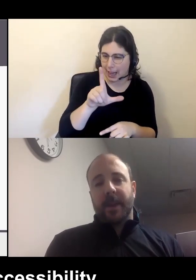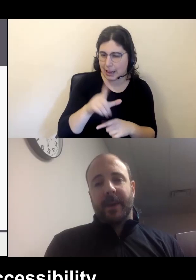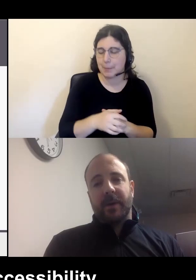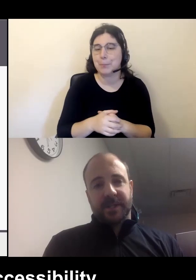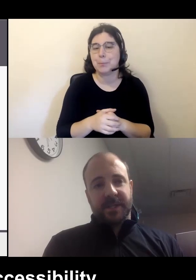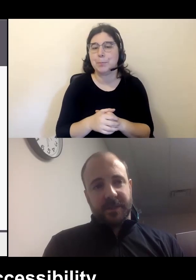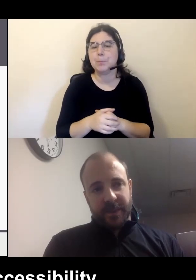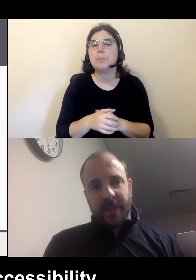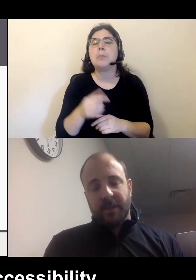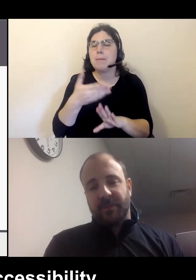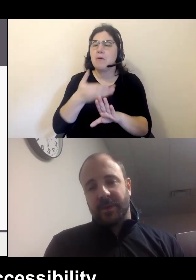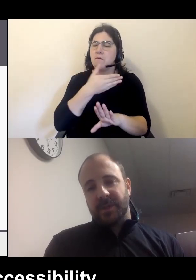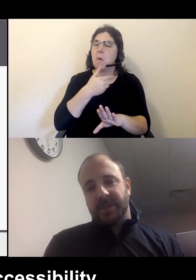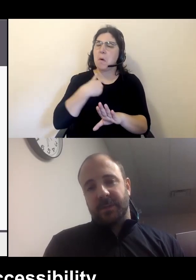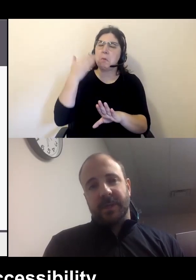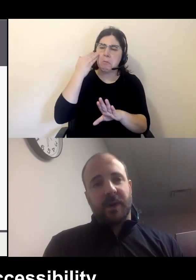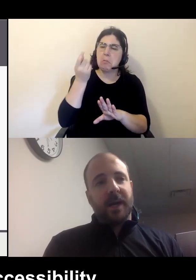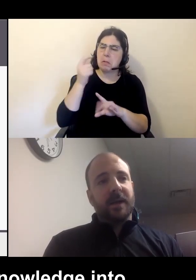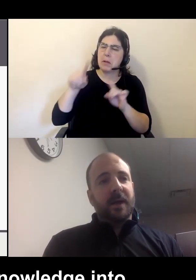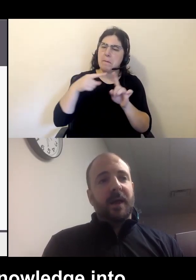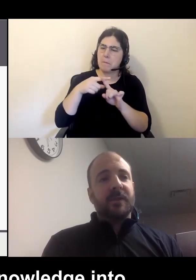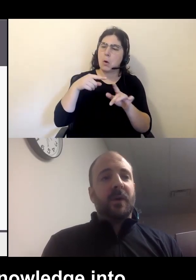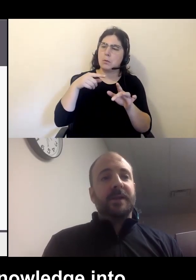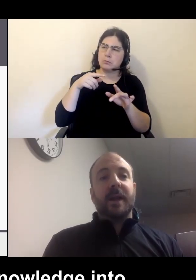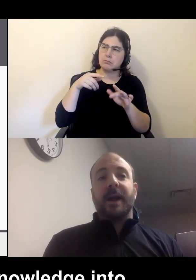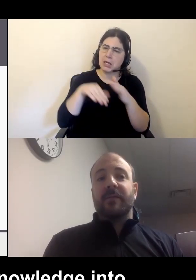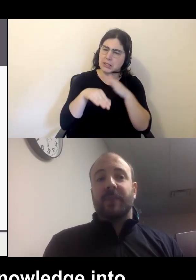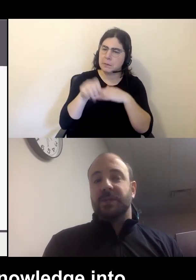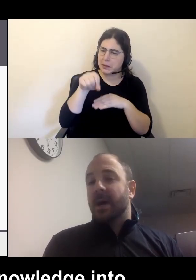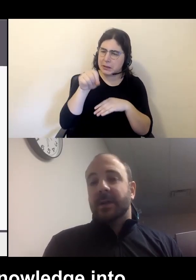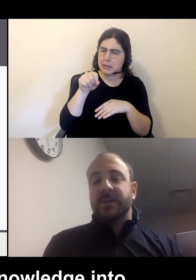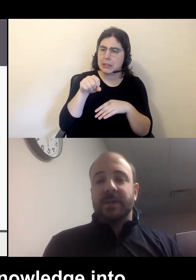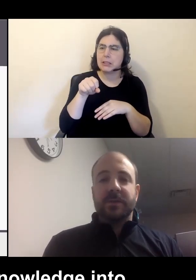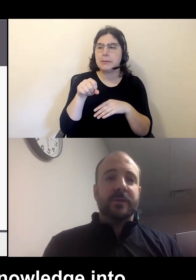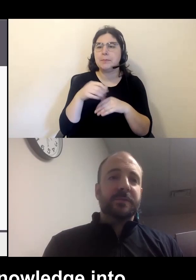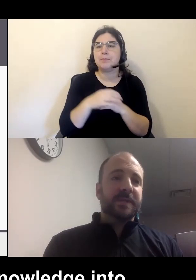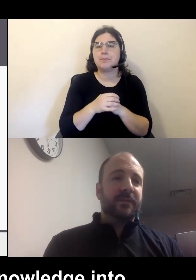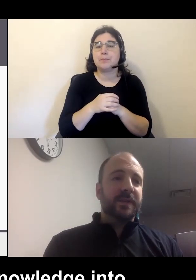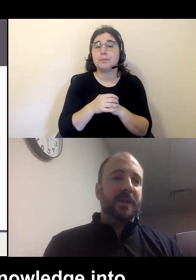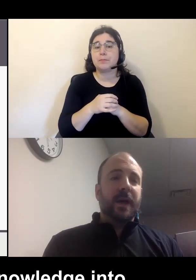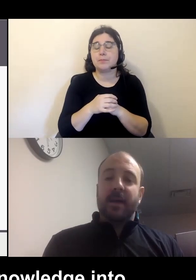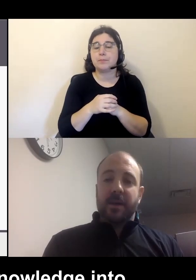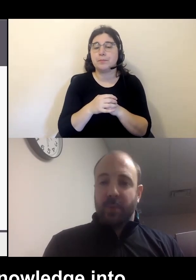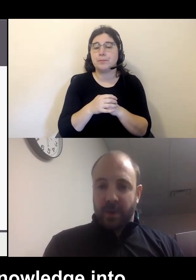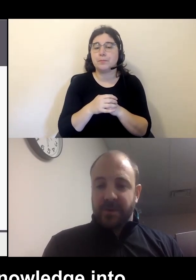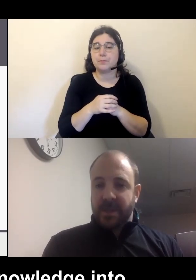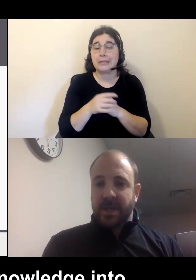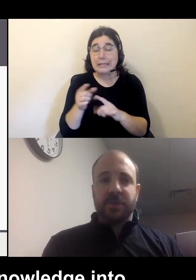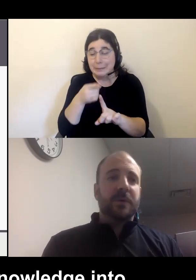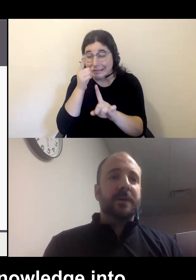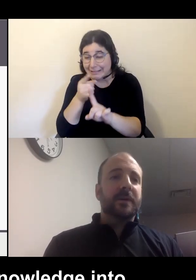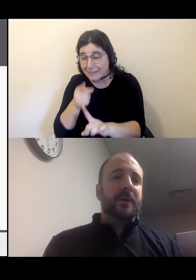idea about accessibility before the JCP training, even though I did not have much knowledge into the specifics and the